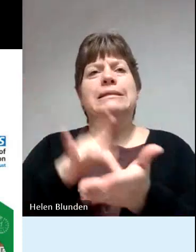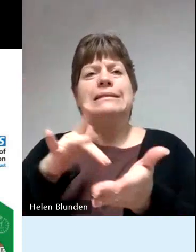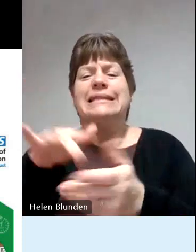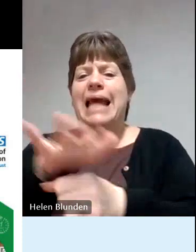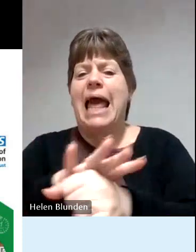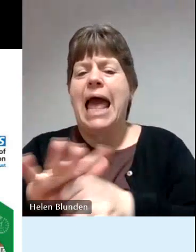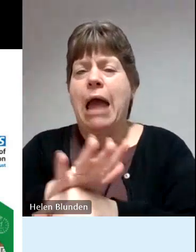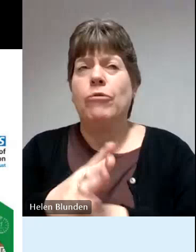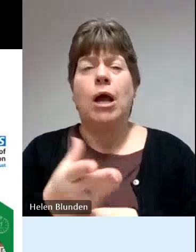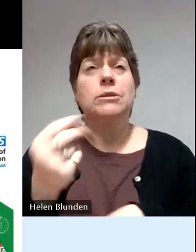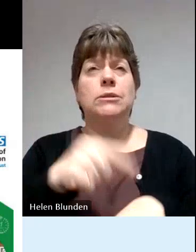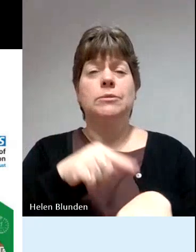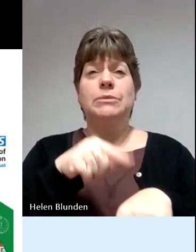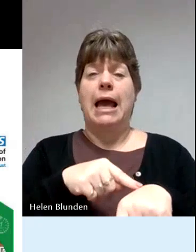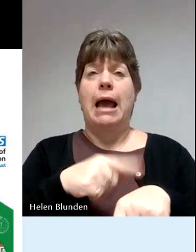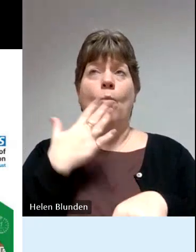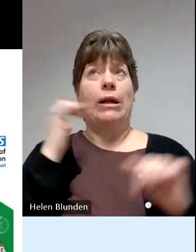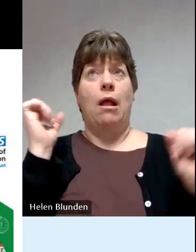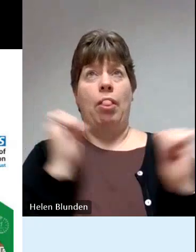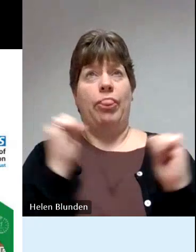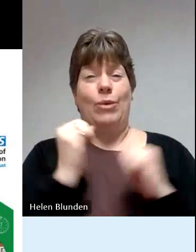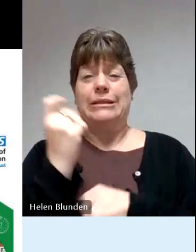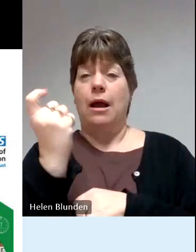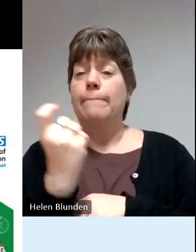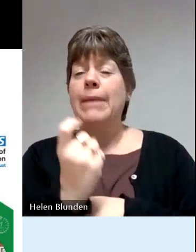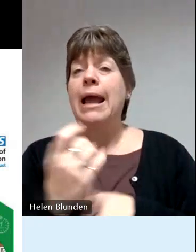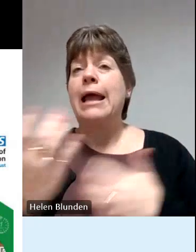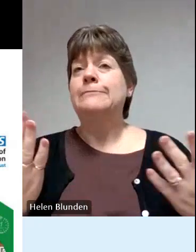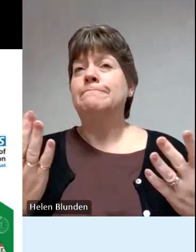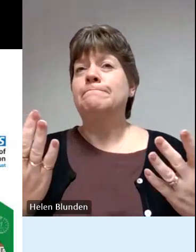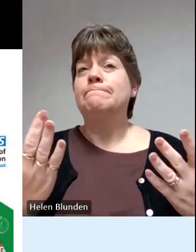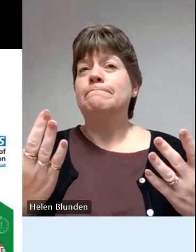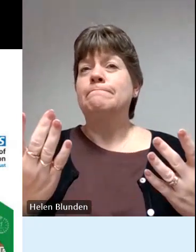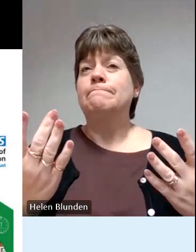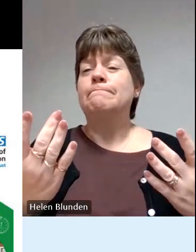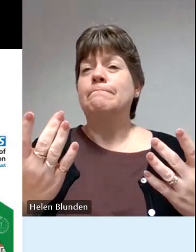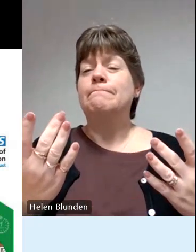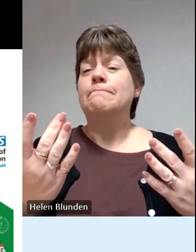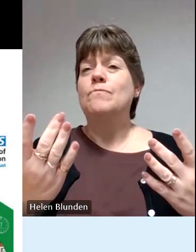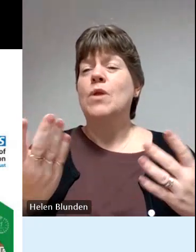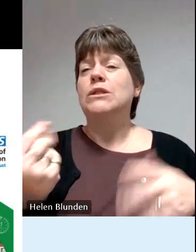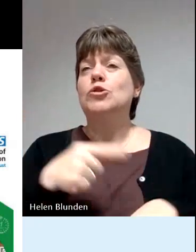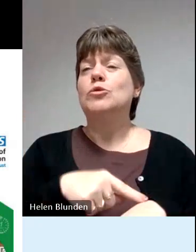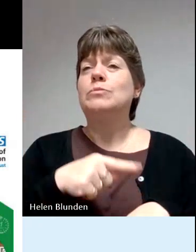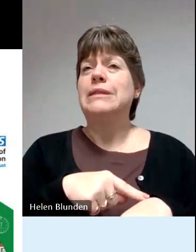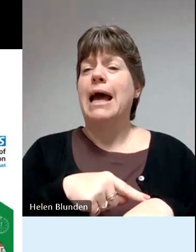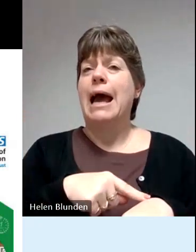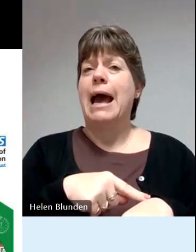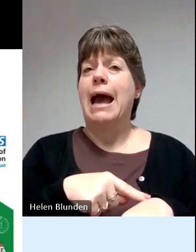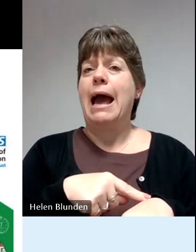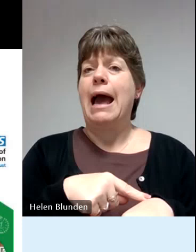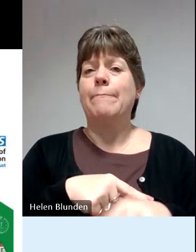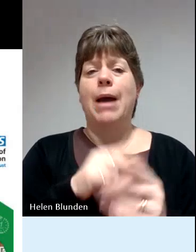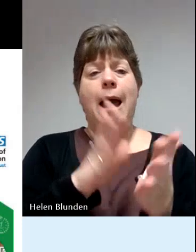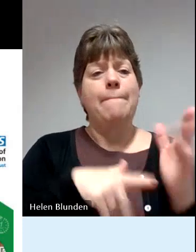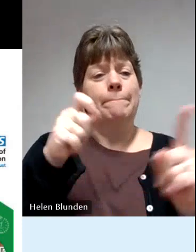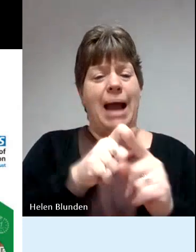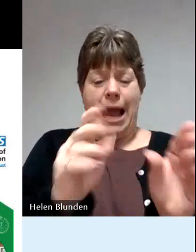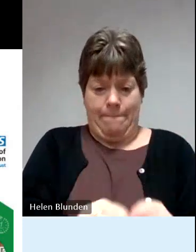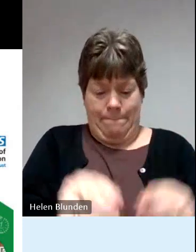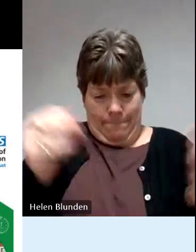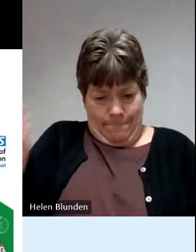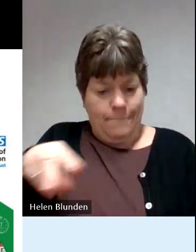that sometimes, especially as the winter weather takes place and bites, that sometimes what looks easy on the map, it isn't